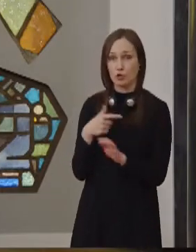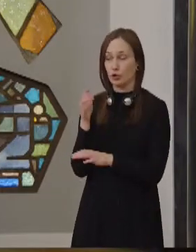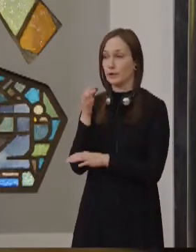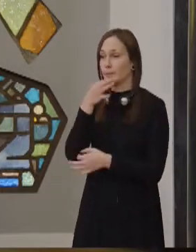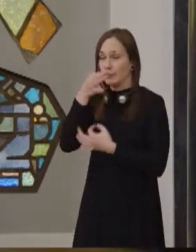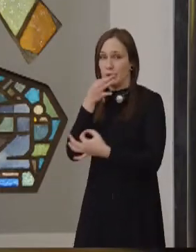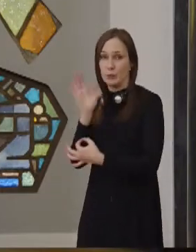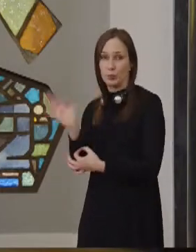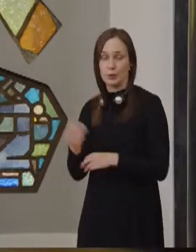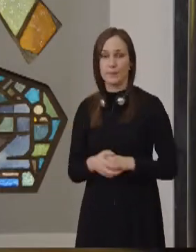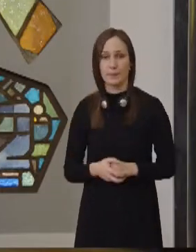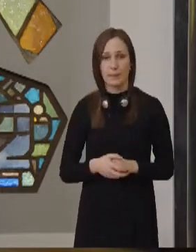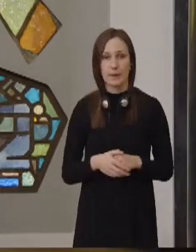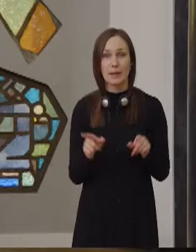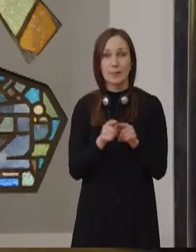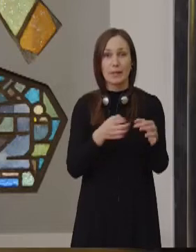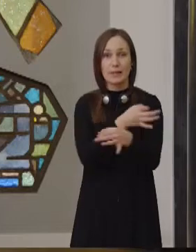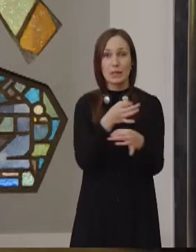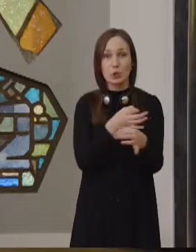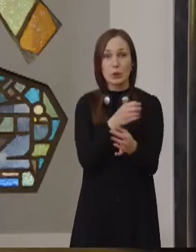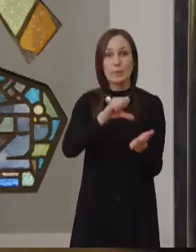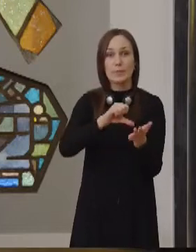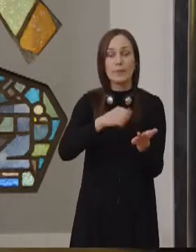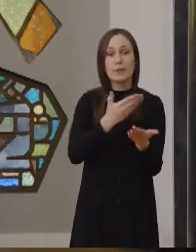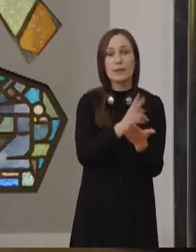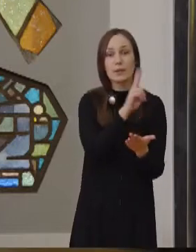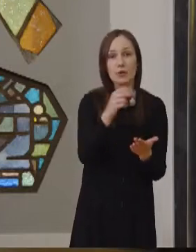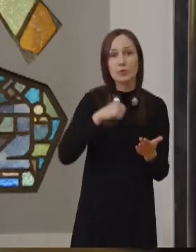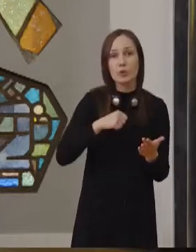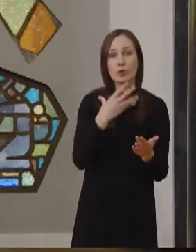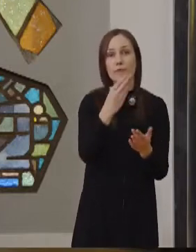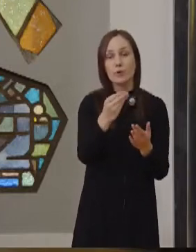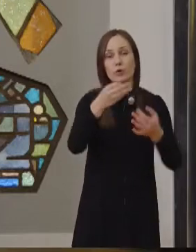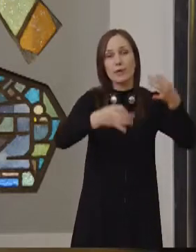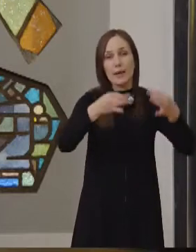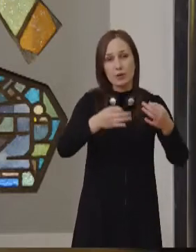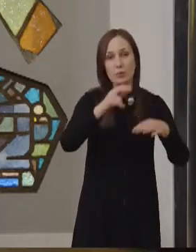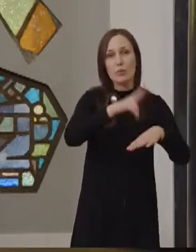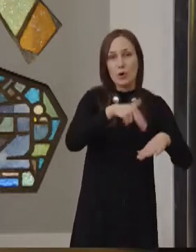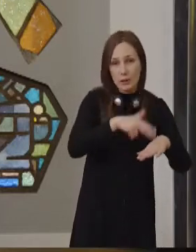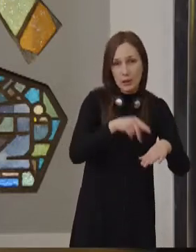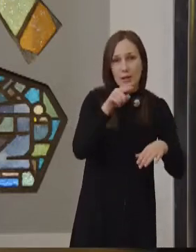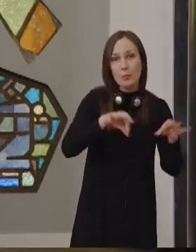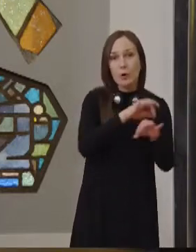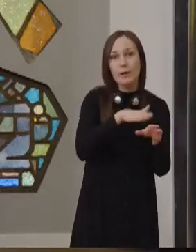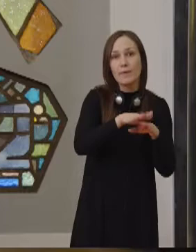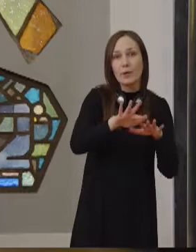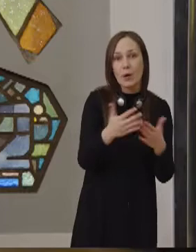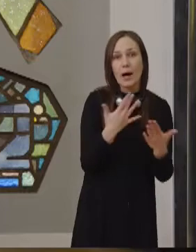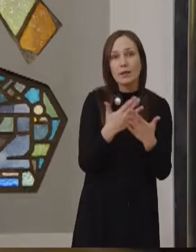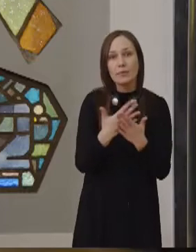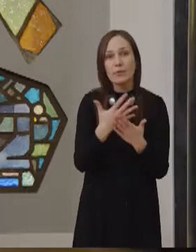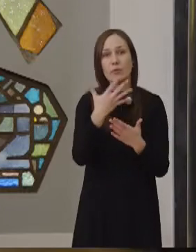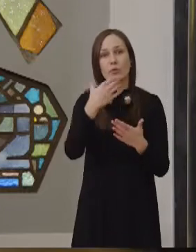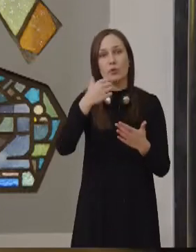for the question. I will say those questions out loud. I'd like to say that this projektą, kuris yra aktyvių piliečių